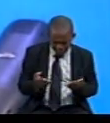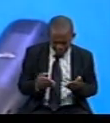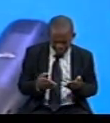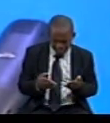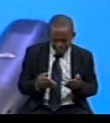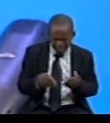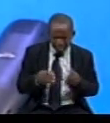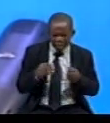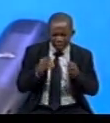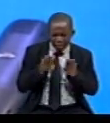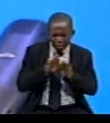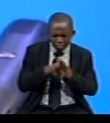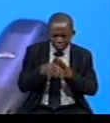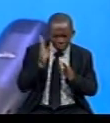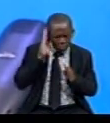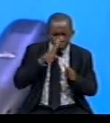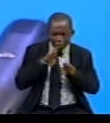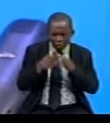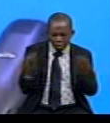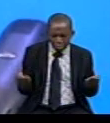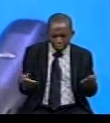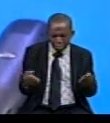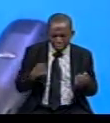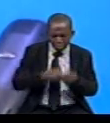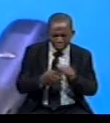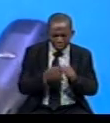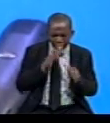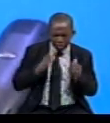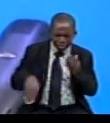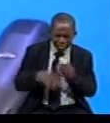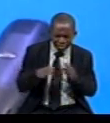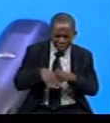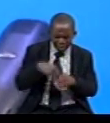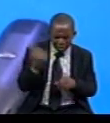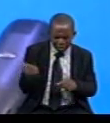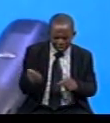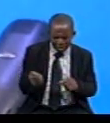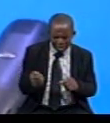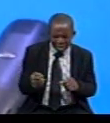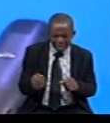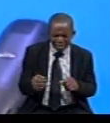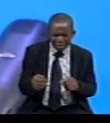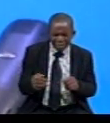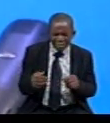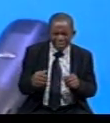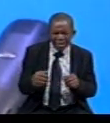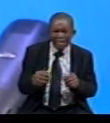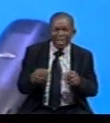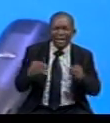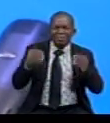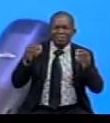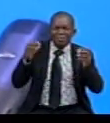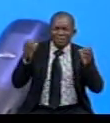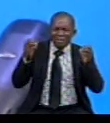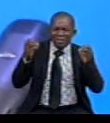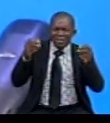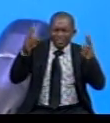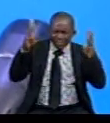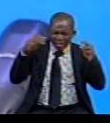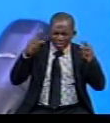be opened. Heaven will come down. And Your blessings will be showered